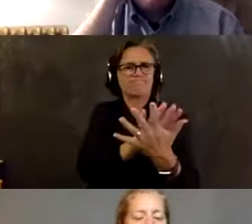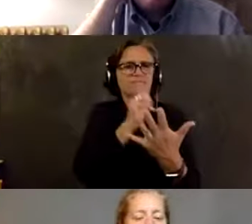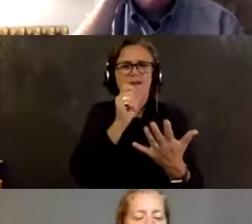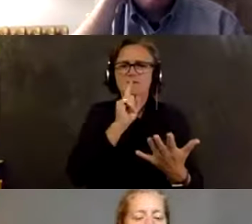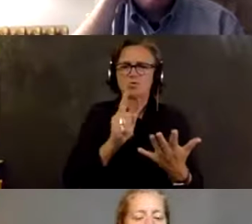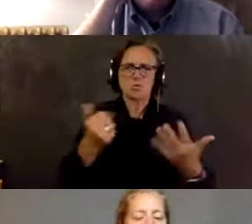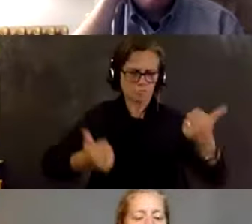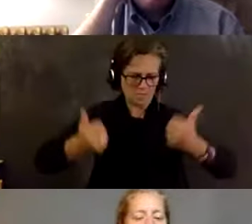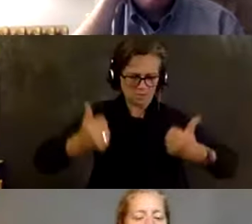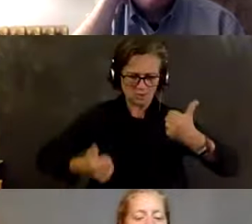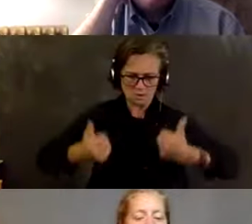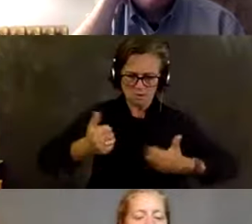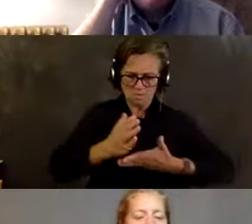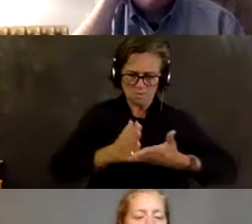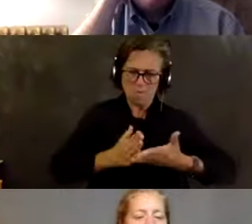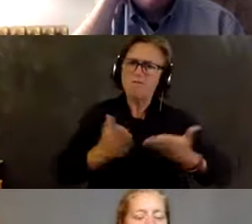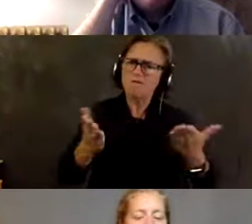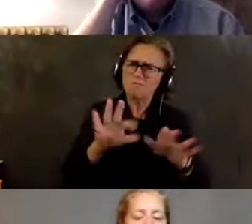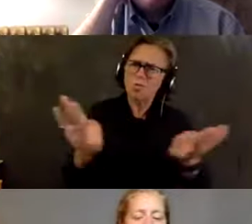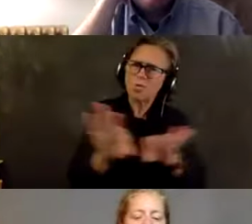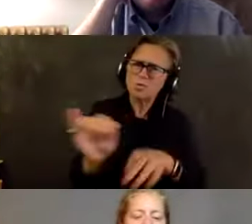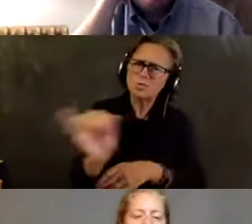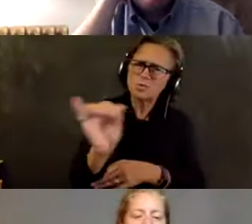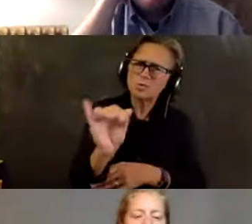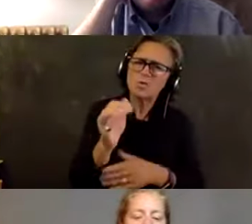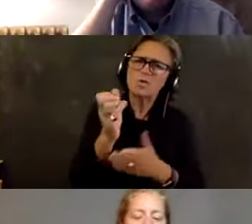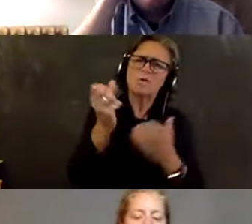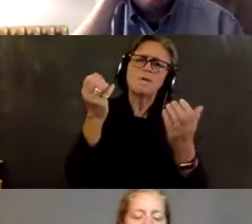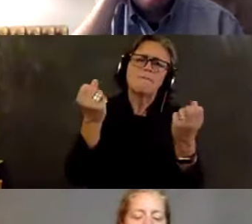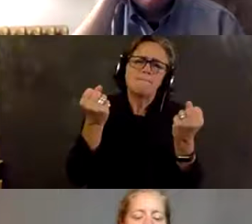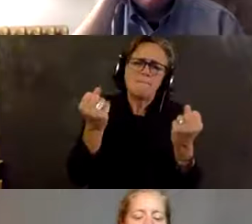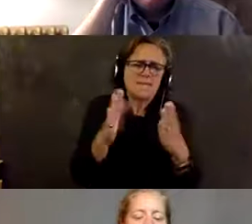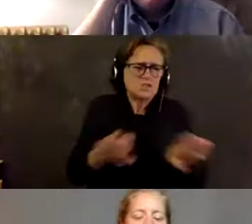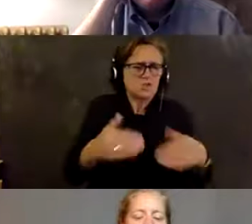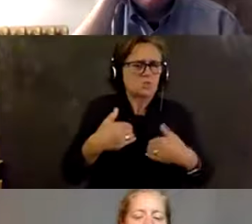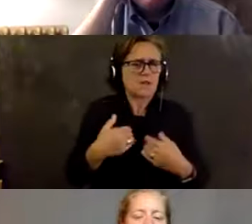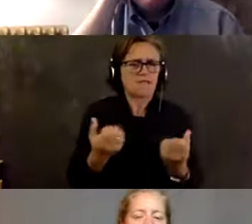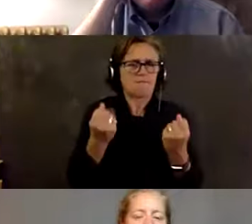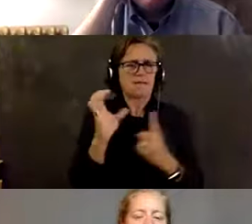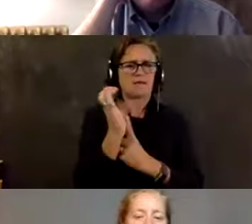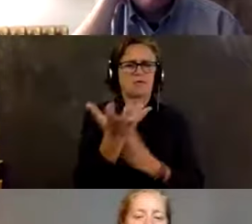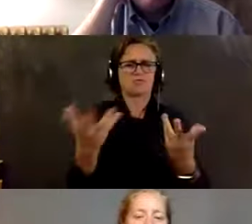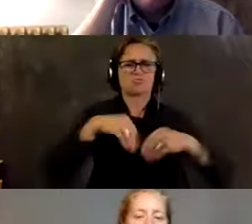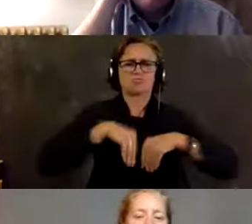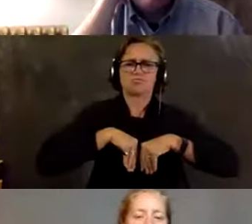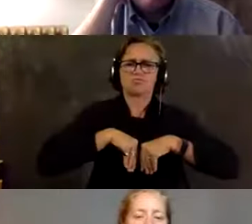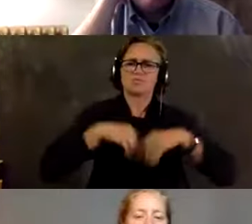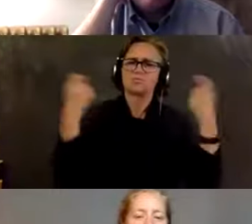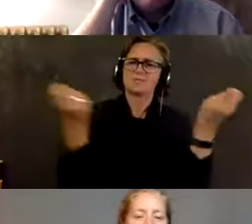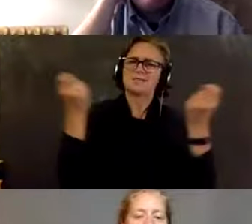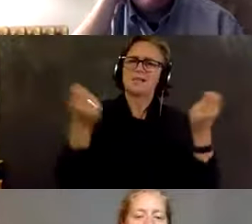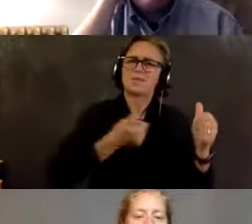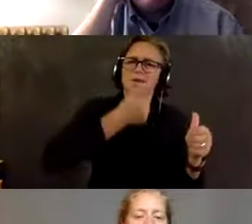that's important as well. Children who have multiple identities, multicultural, multi-ethnic identities, it's also important to celebrate each of